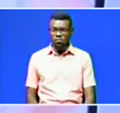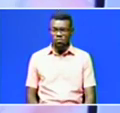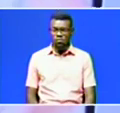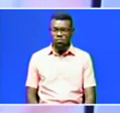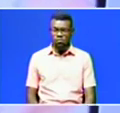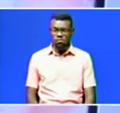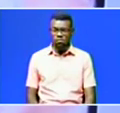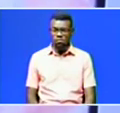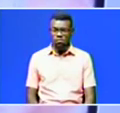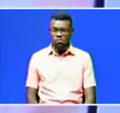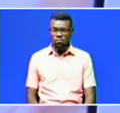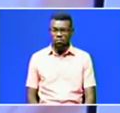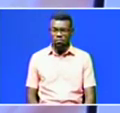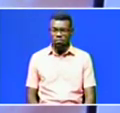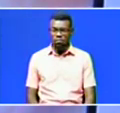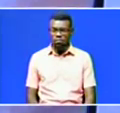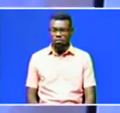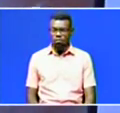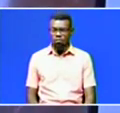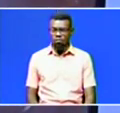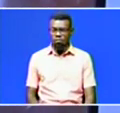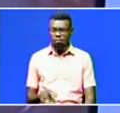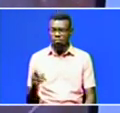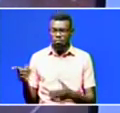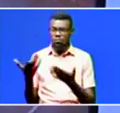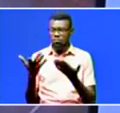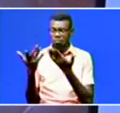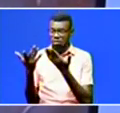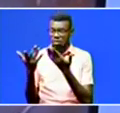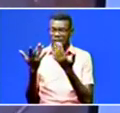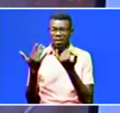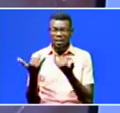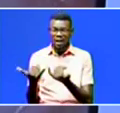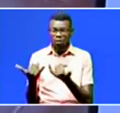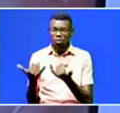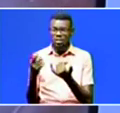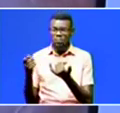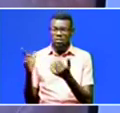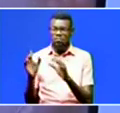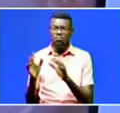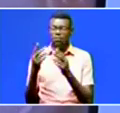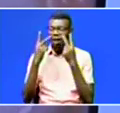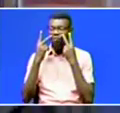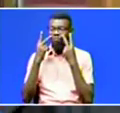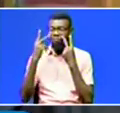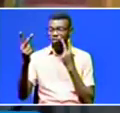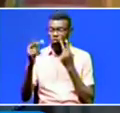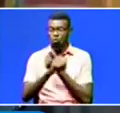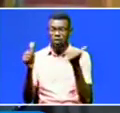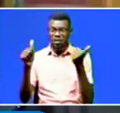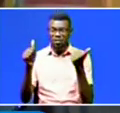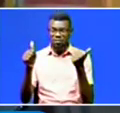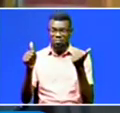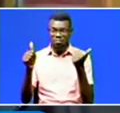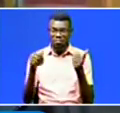A parcel of cells that has transcended geographical and perhaps racial borders to land him a vision. Even if you have the